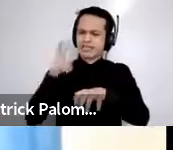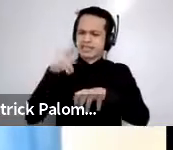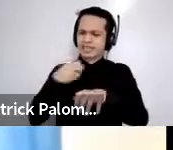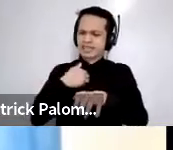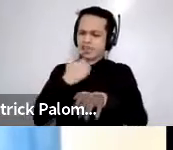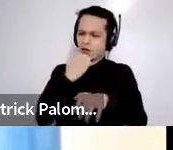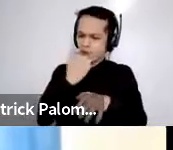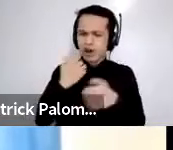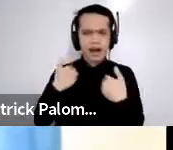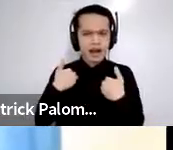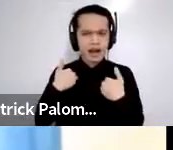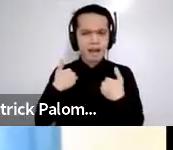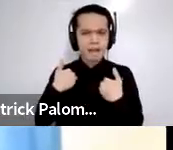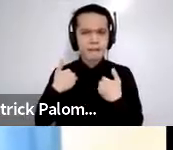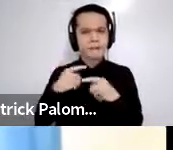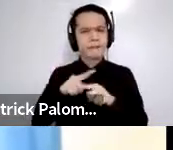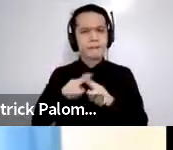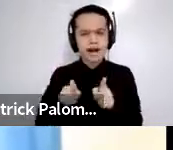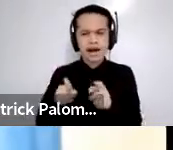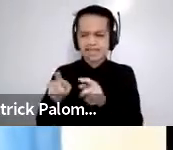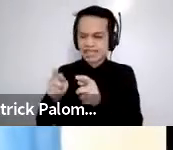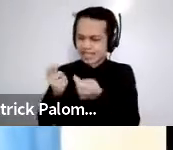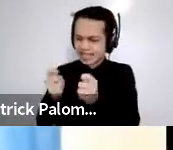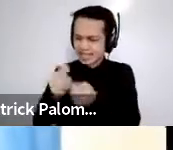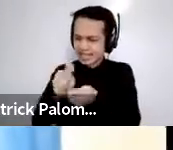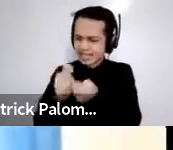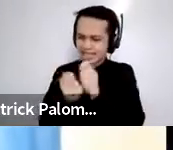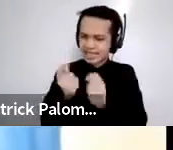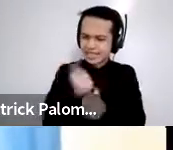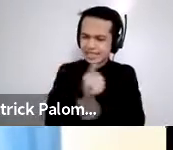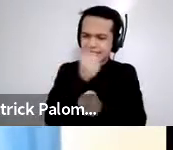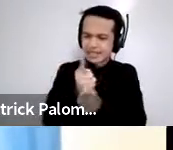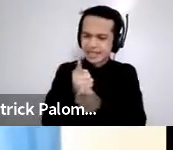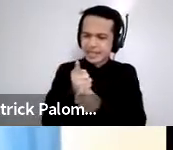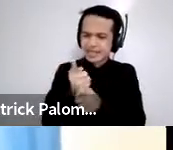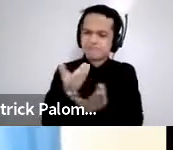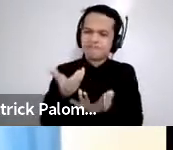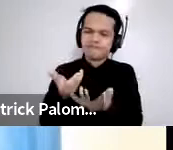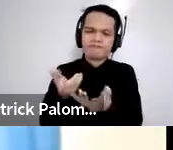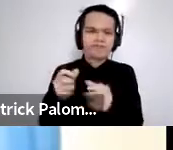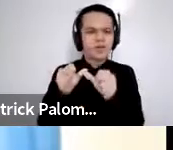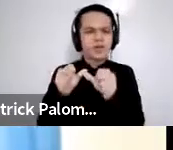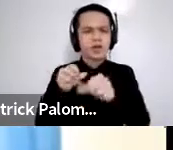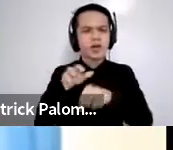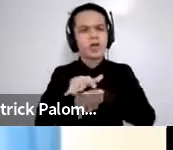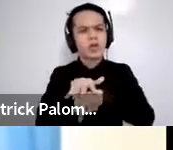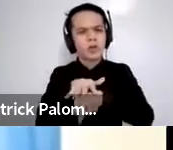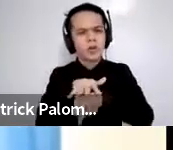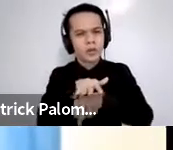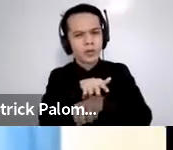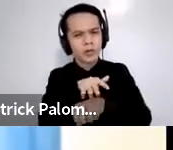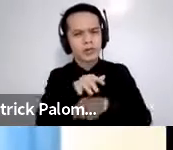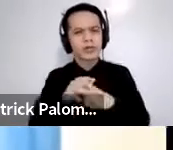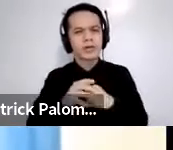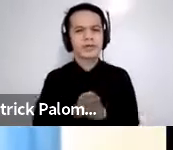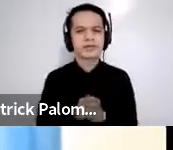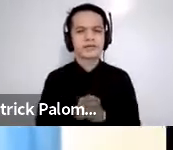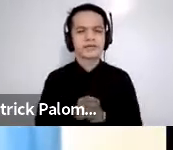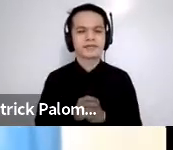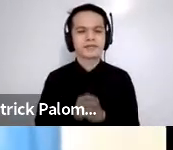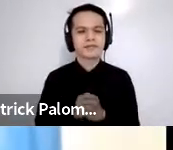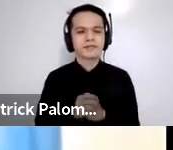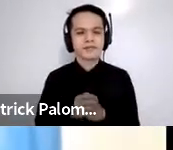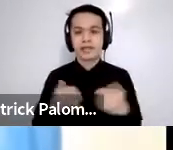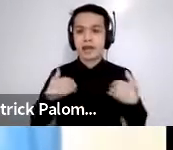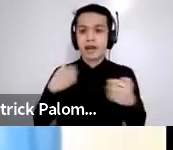but the pace of our actions to revert the situation is still very, very slow. And young people are pushing their elders to